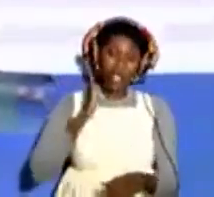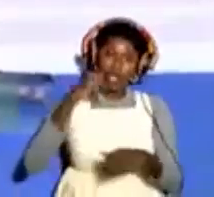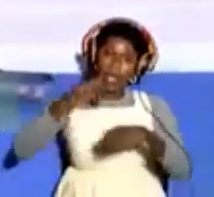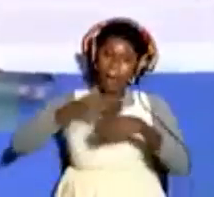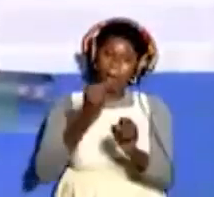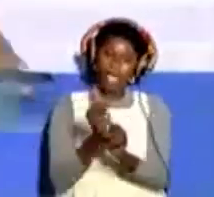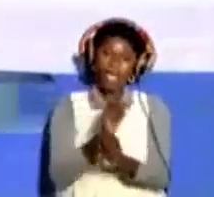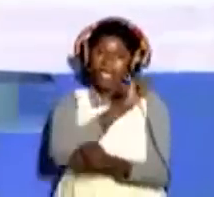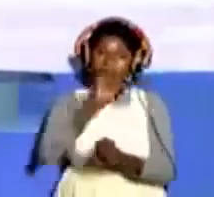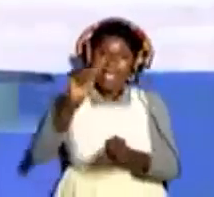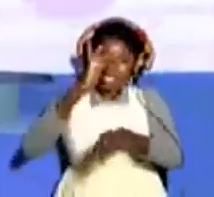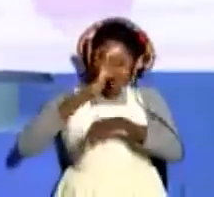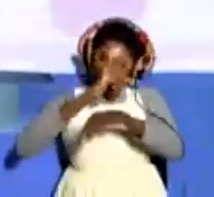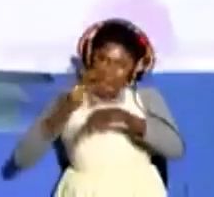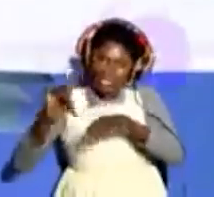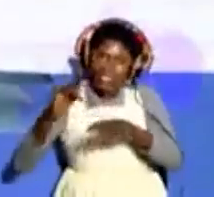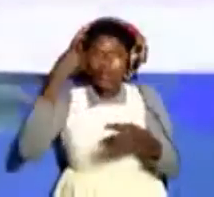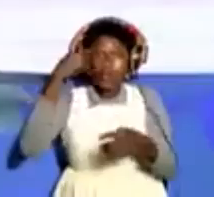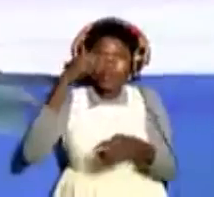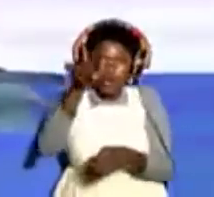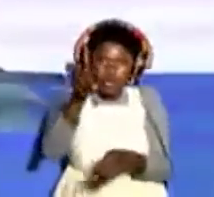space for you to personally.